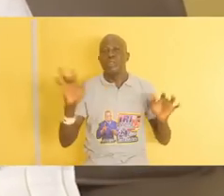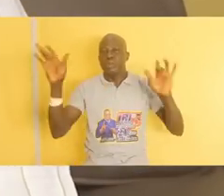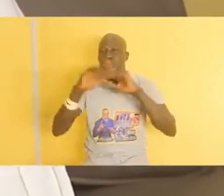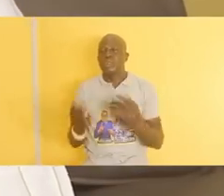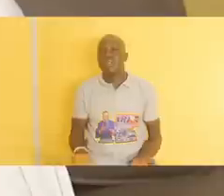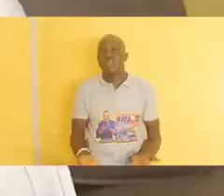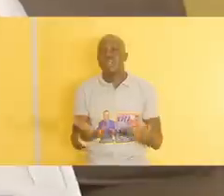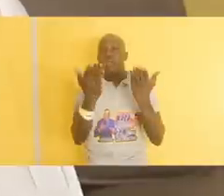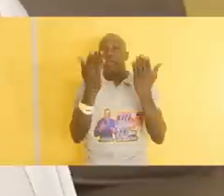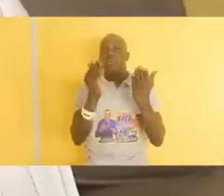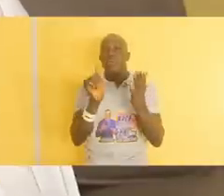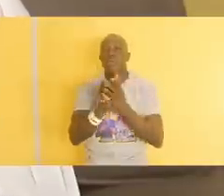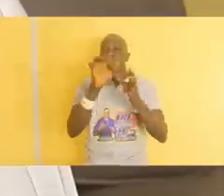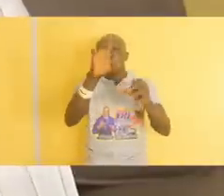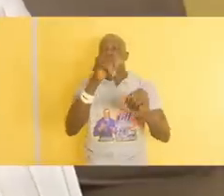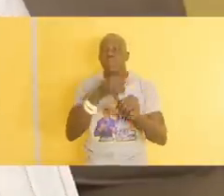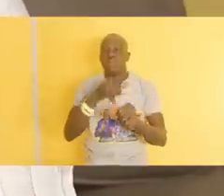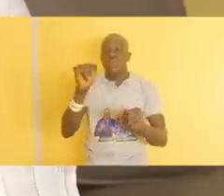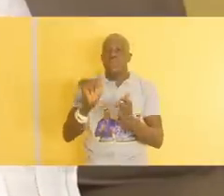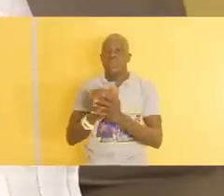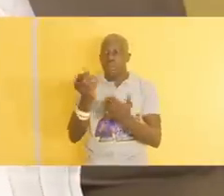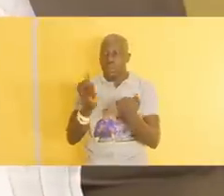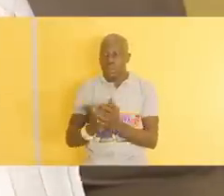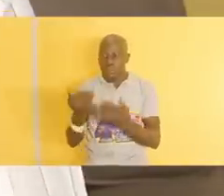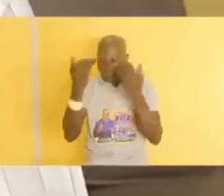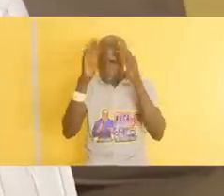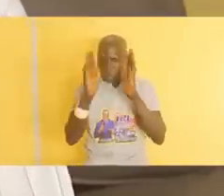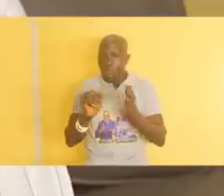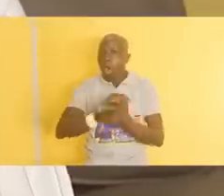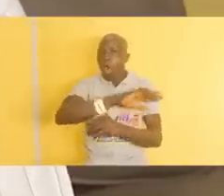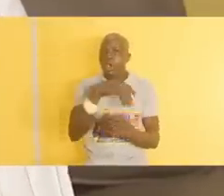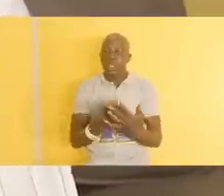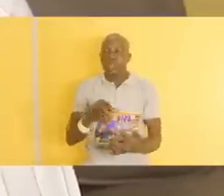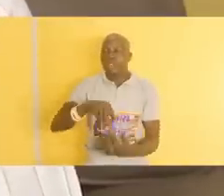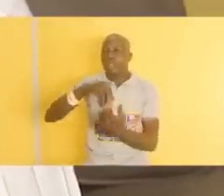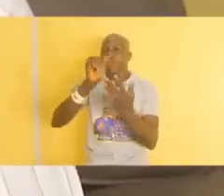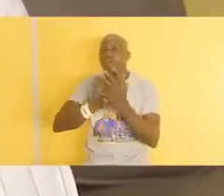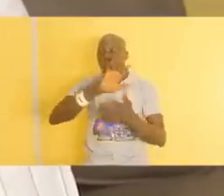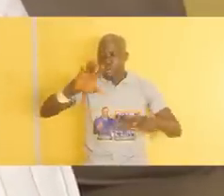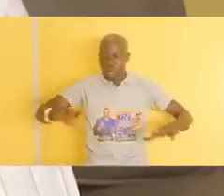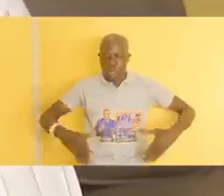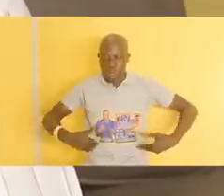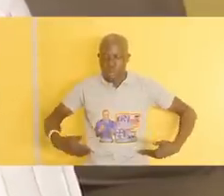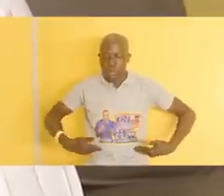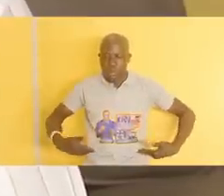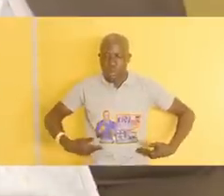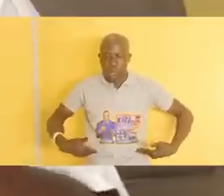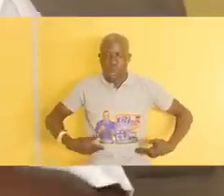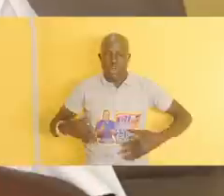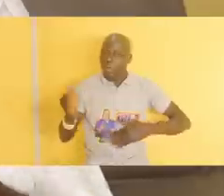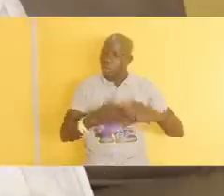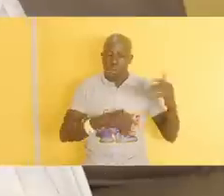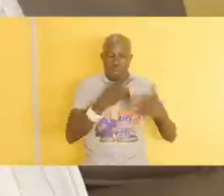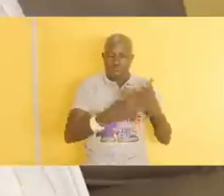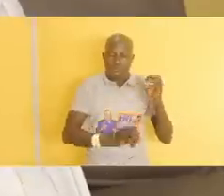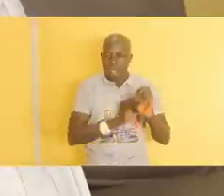odide amen mu ba ro say confirmation so papa eyin odo eyin odo e gbo mi sa eh in to lo ba fun